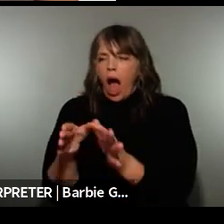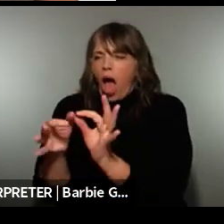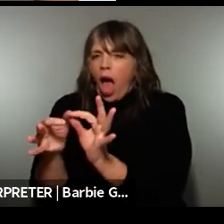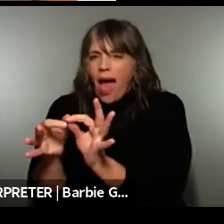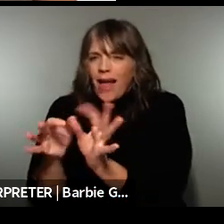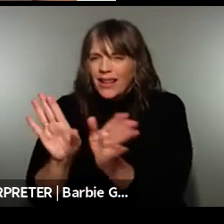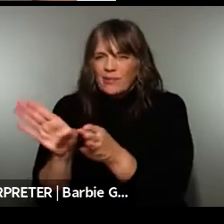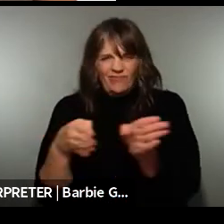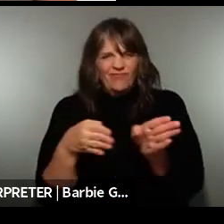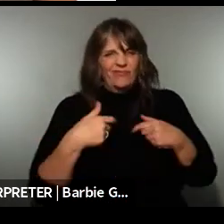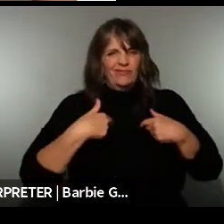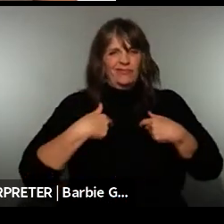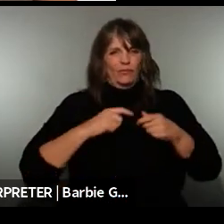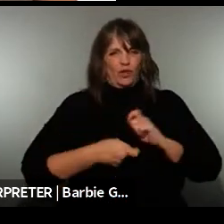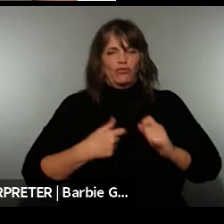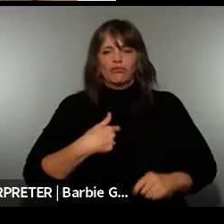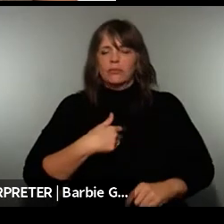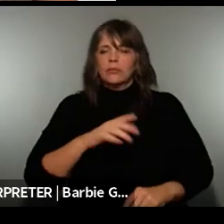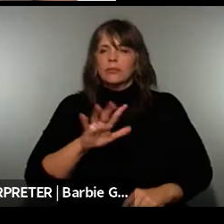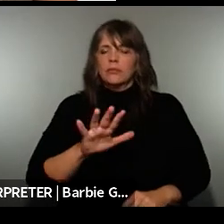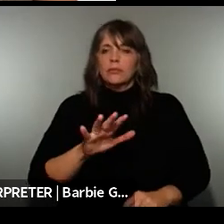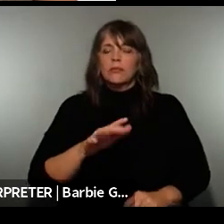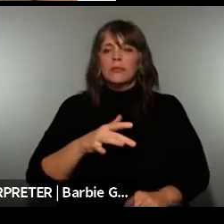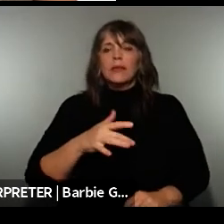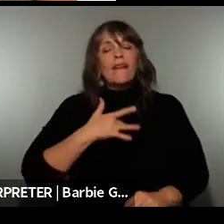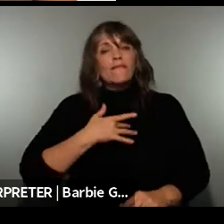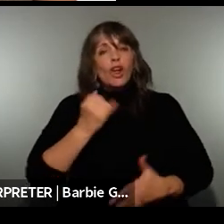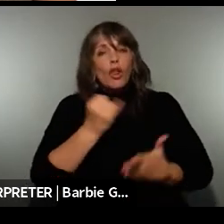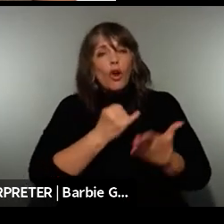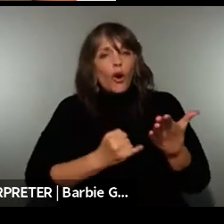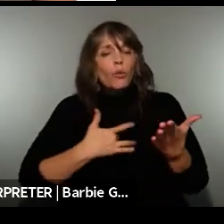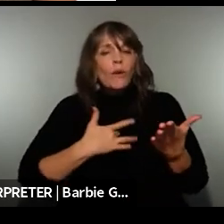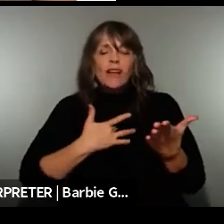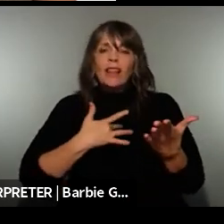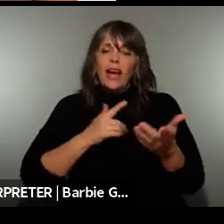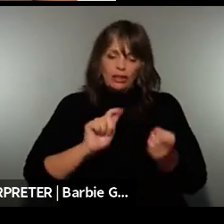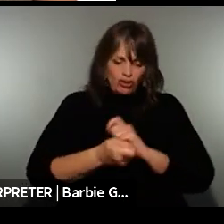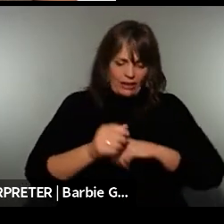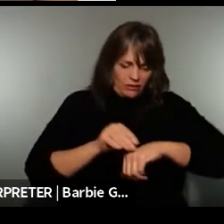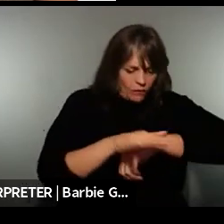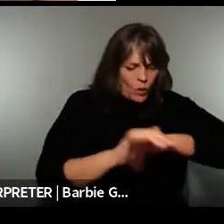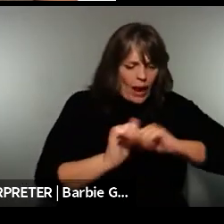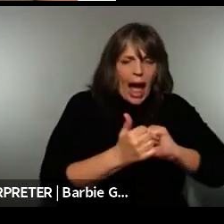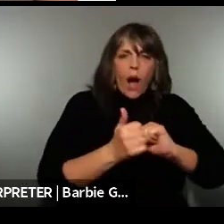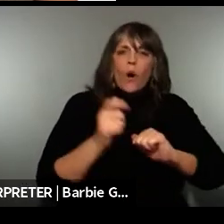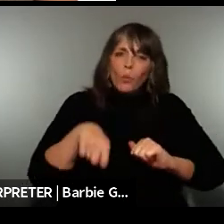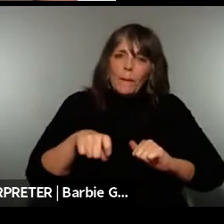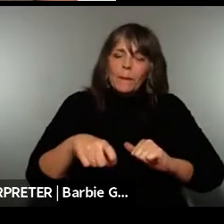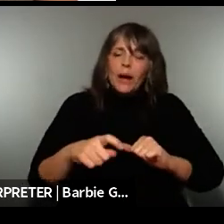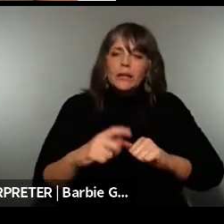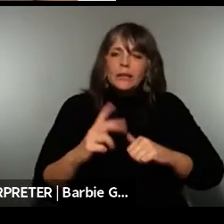think, in the arts field that our ability to make change is limited to building in